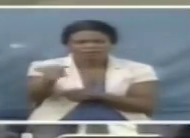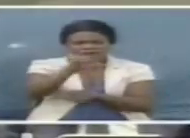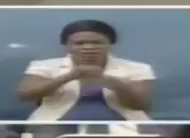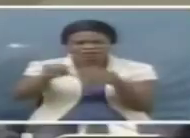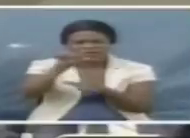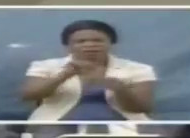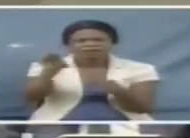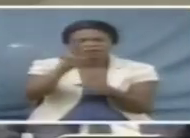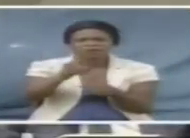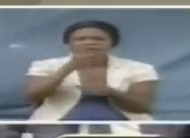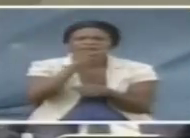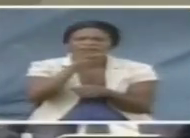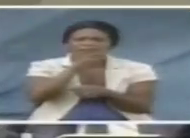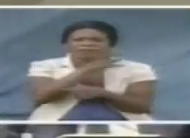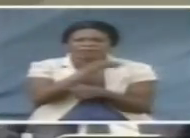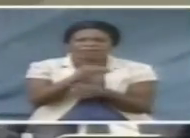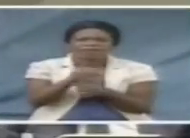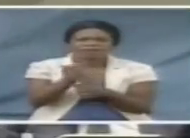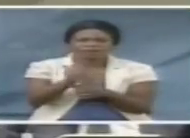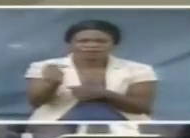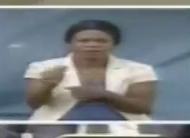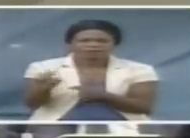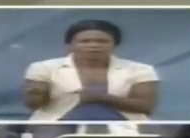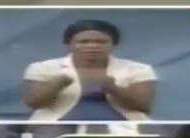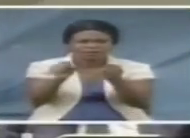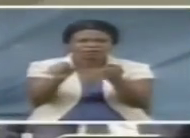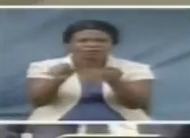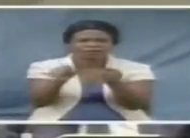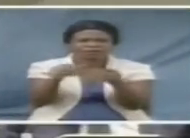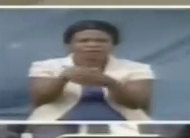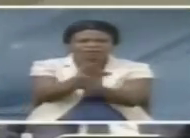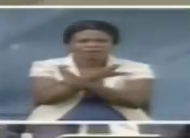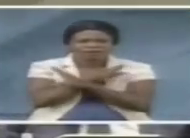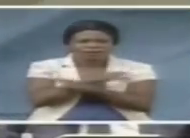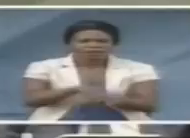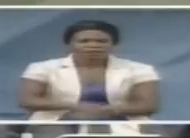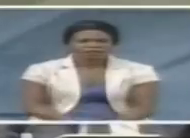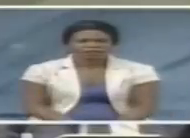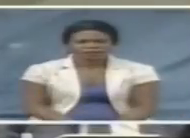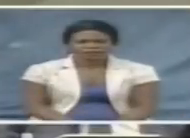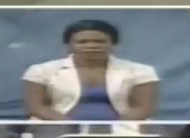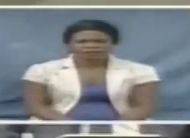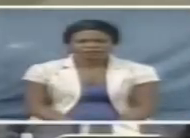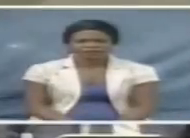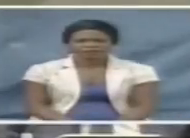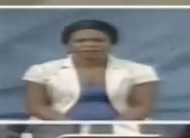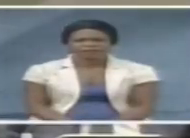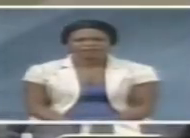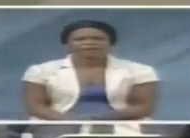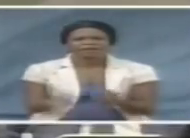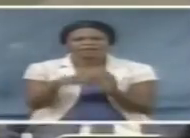strengthen legislation surrounding the provision of water and sanitation systems in